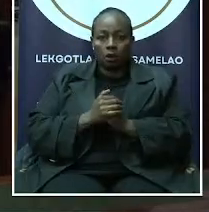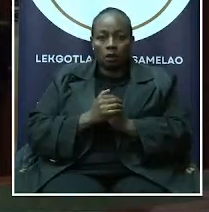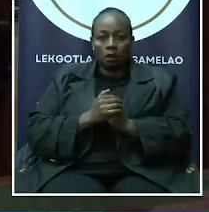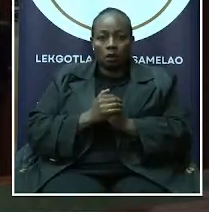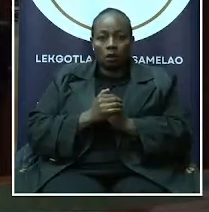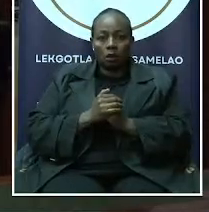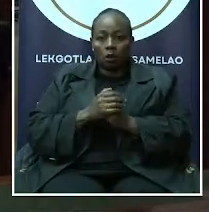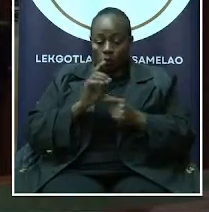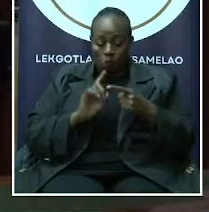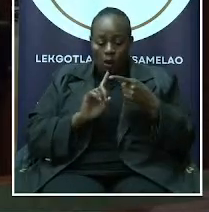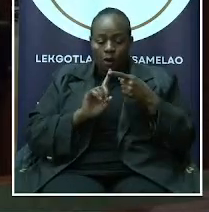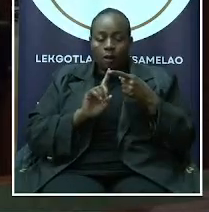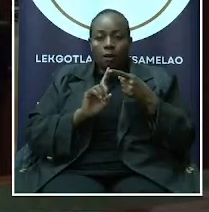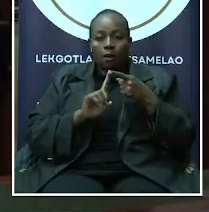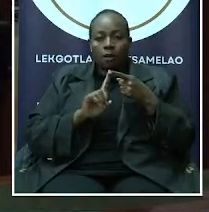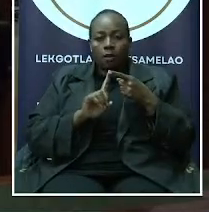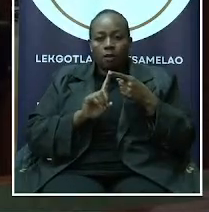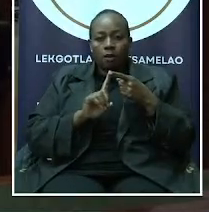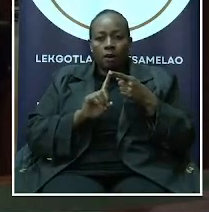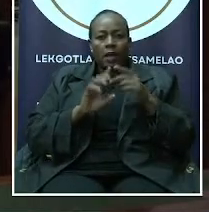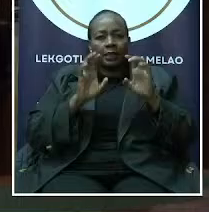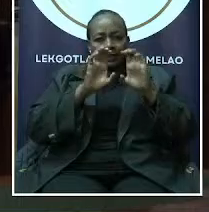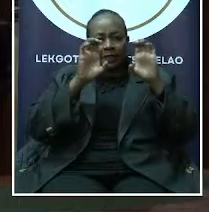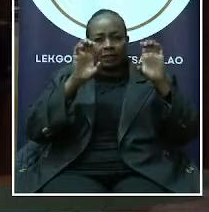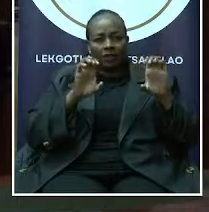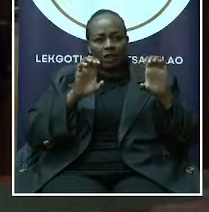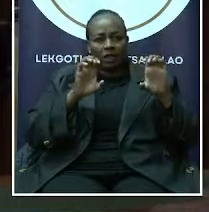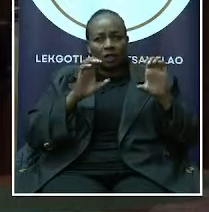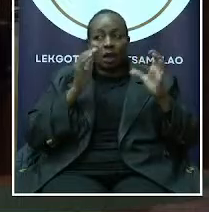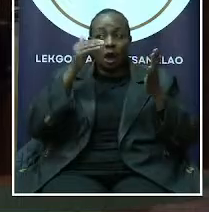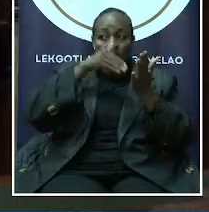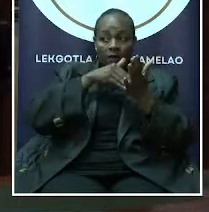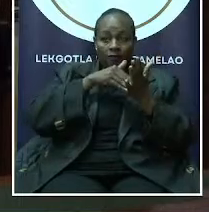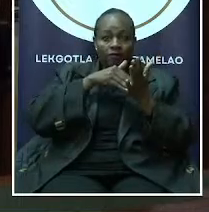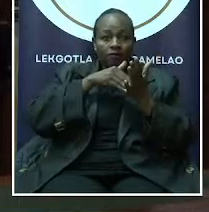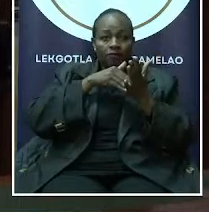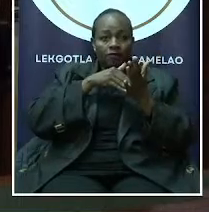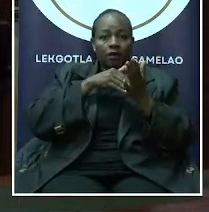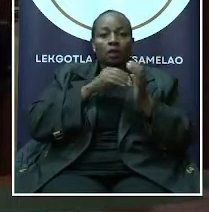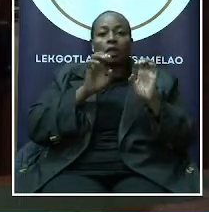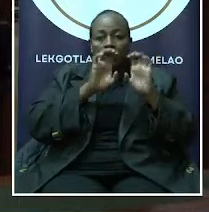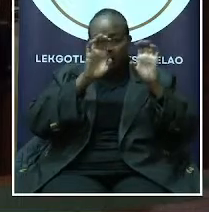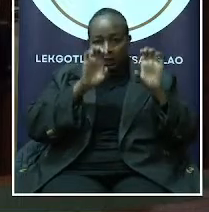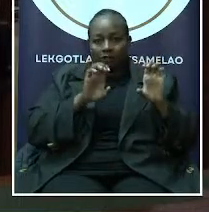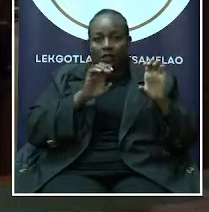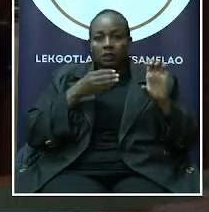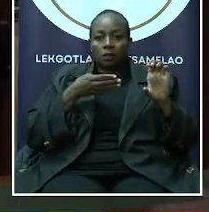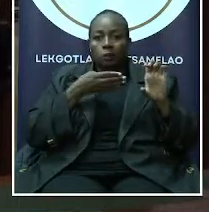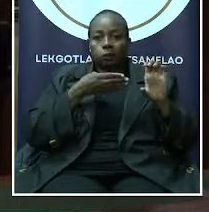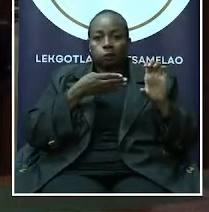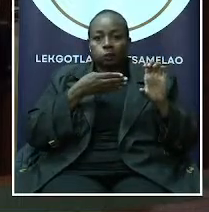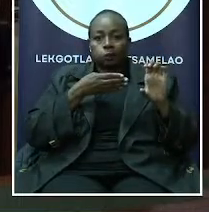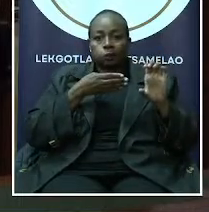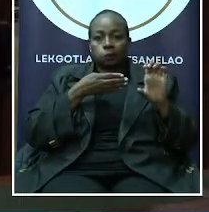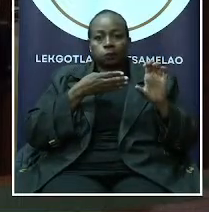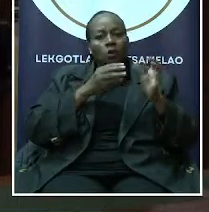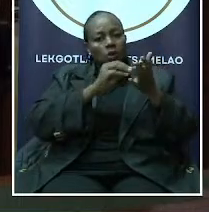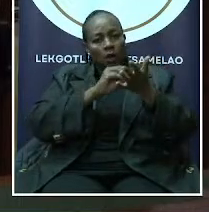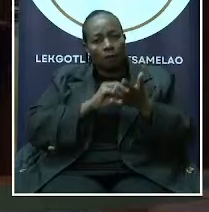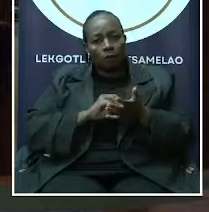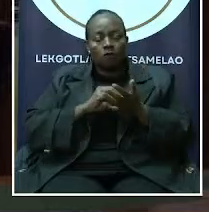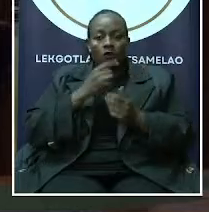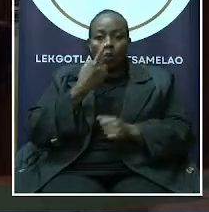That's one. I have the certificates arrived. Those are the certificates. You can bring one,